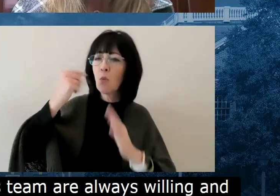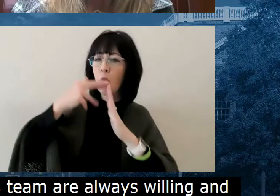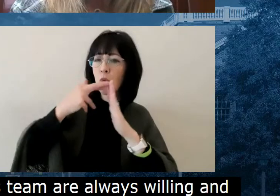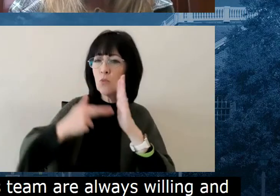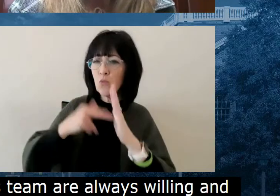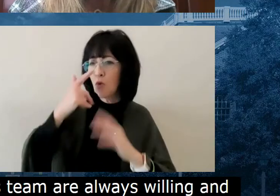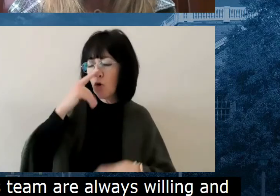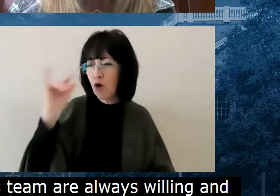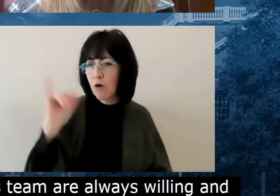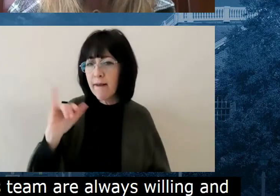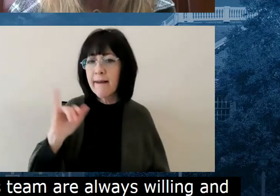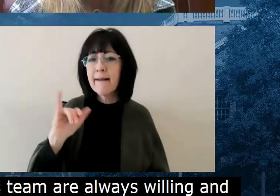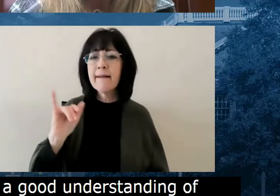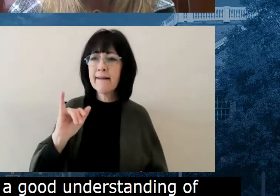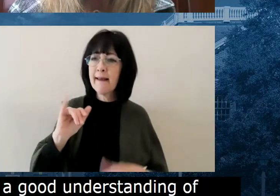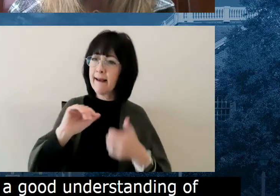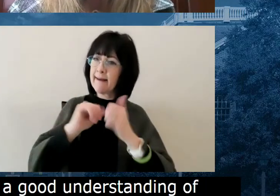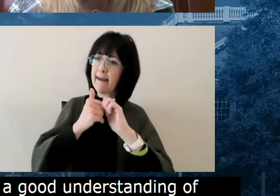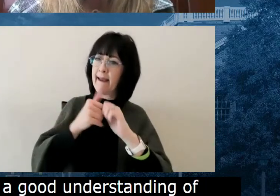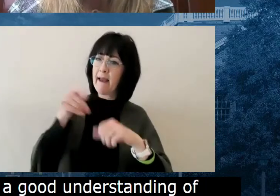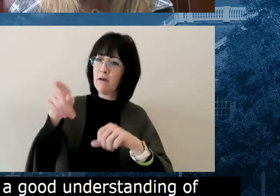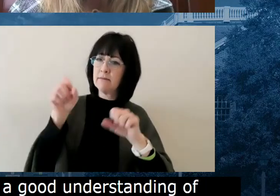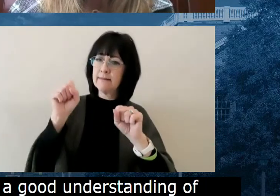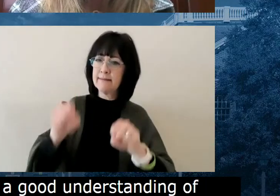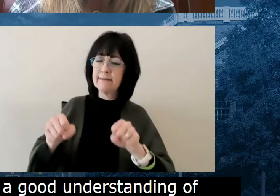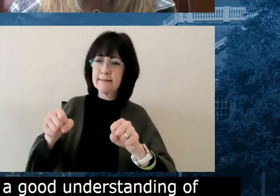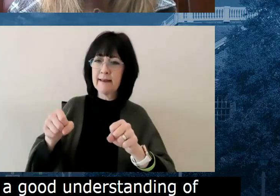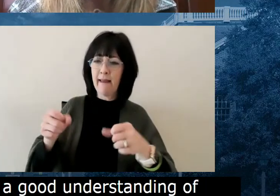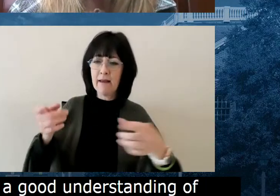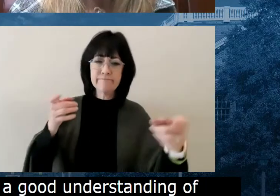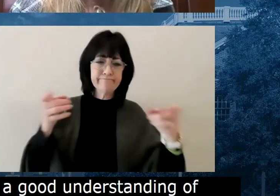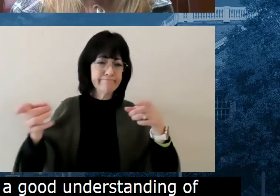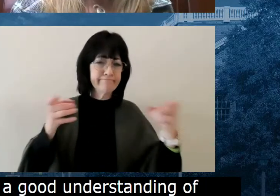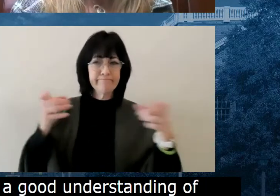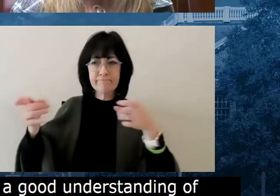to enact those in their place of business.